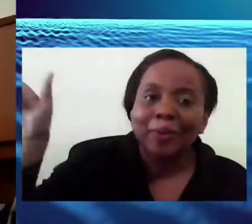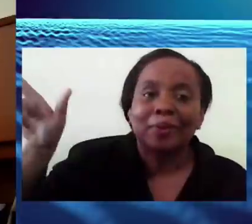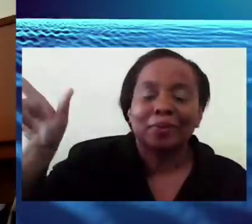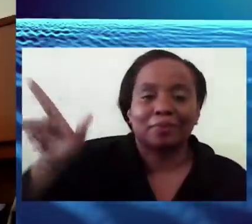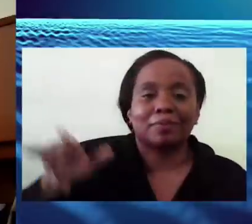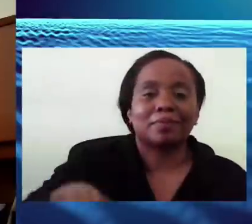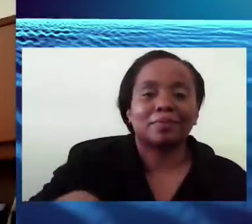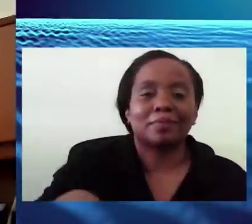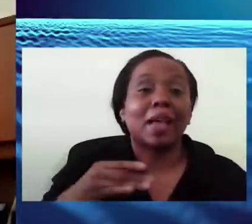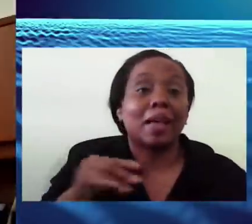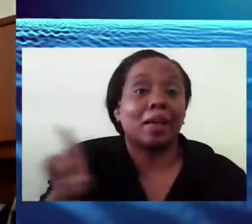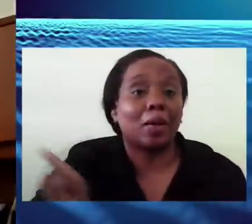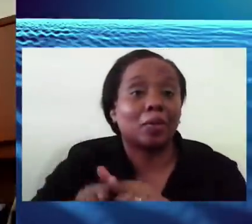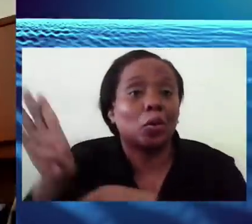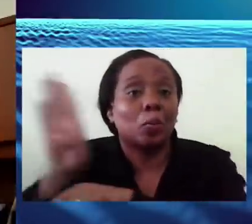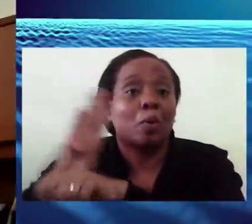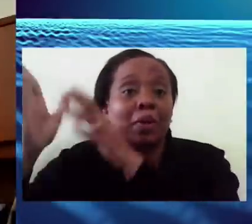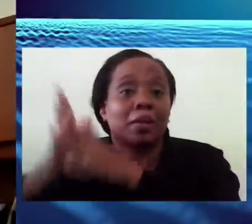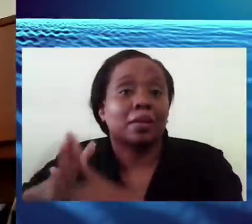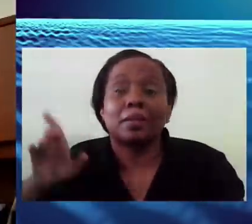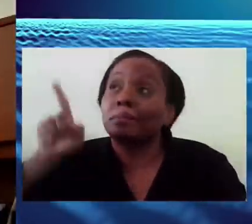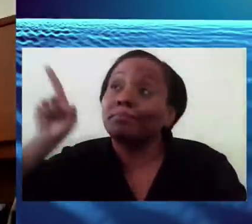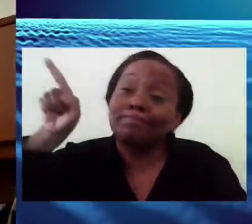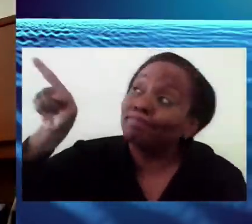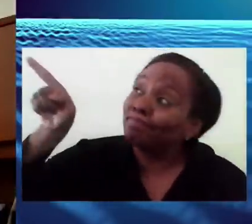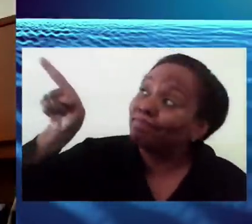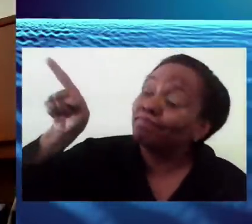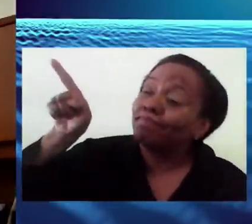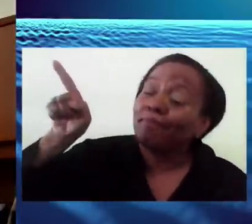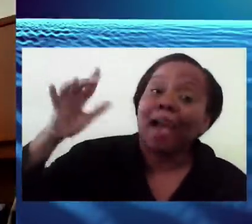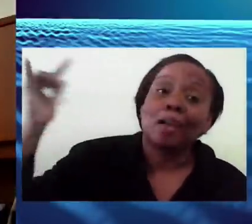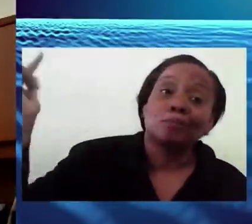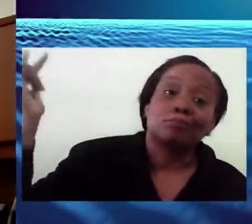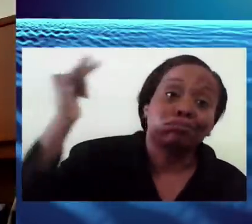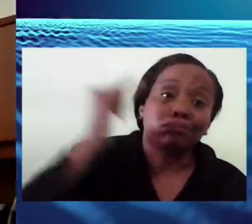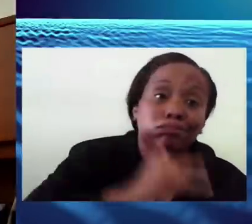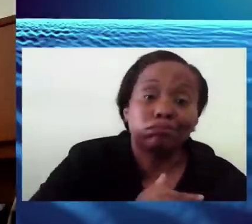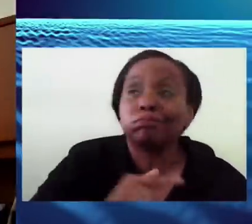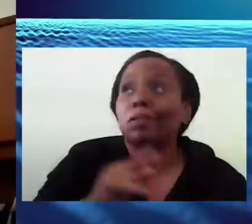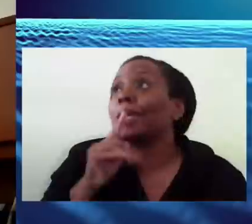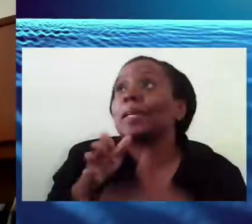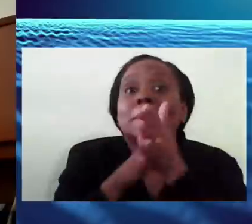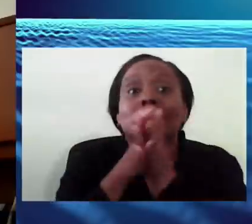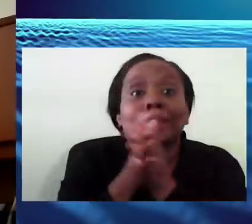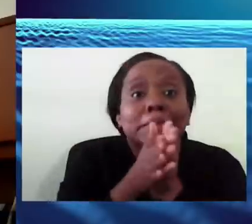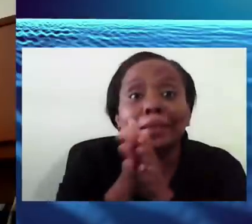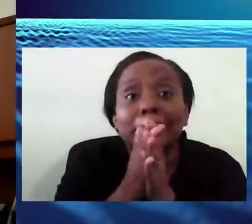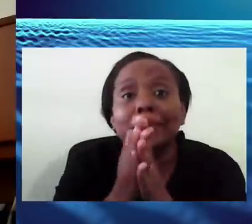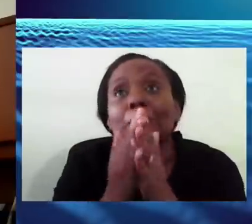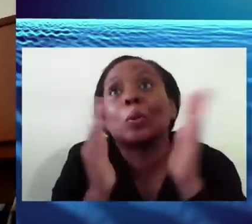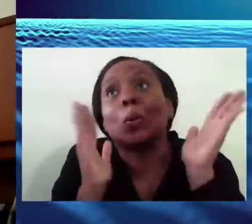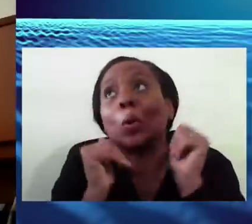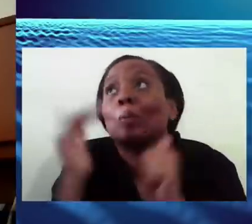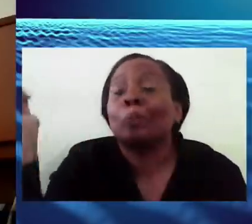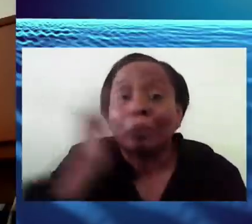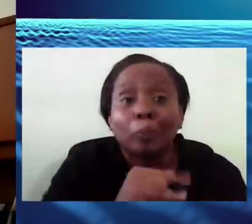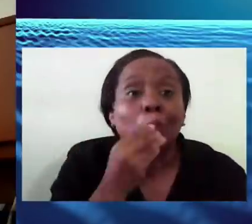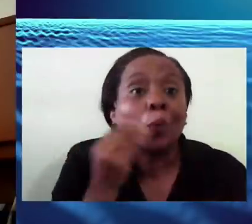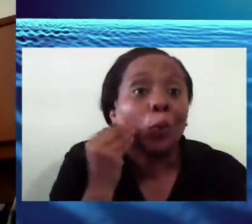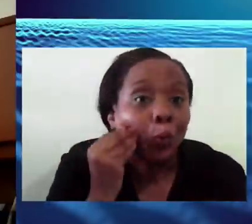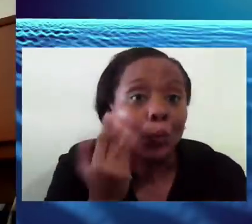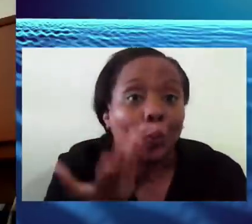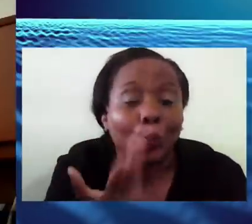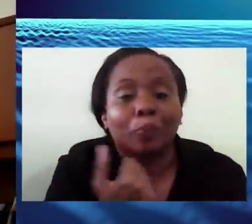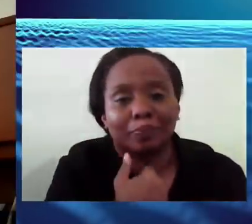in the reverse. We have a number of Barbadians who would have traveled abroad and have been eagerly awaiting the reopening of the Adams International Airport. And